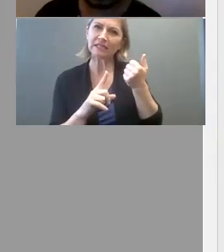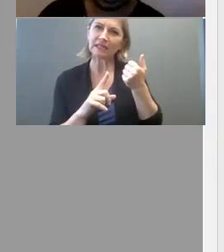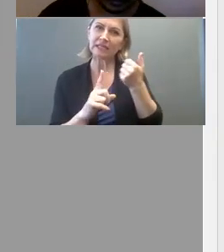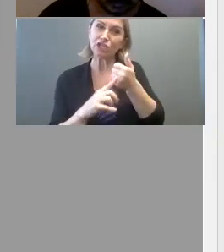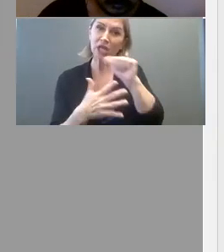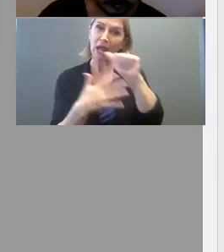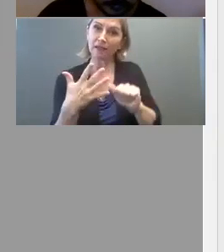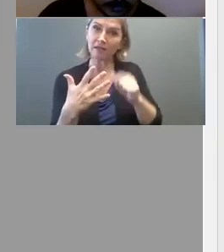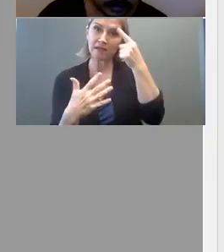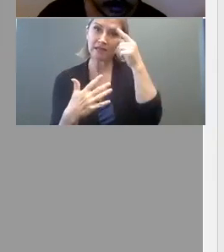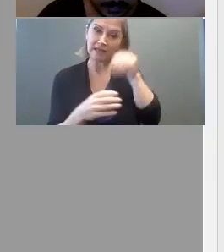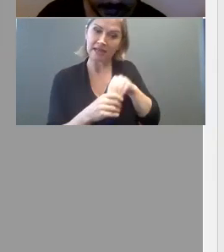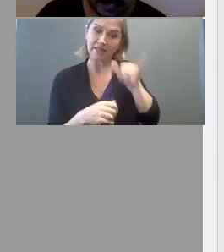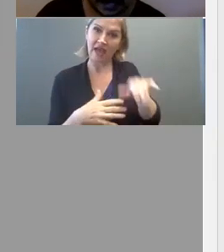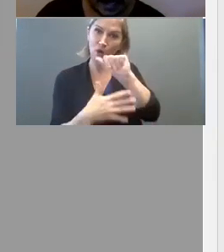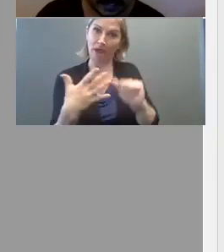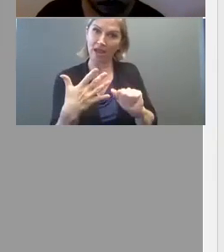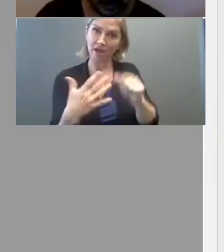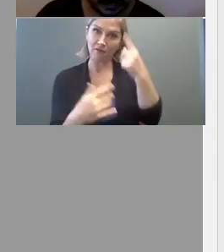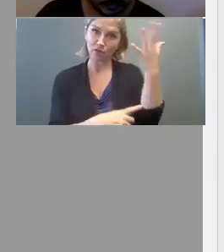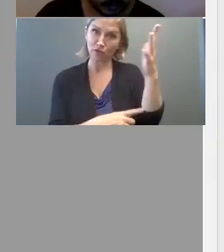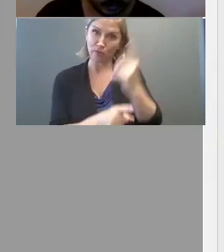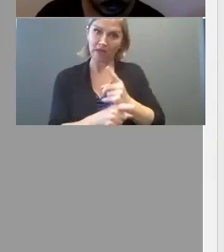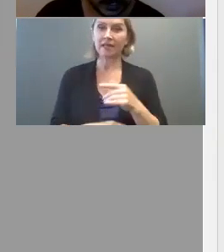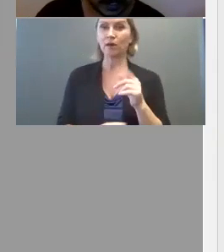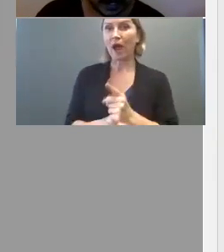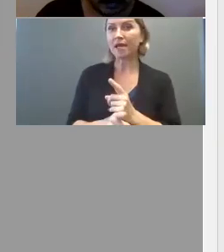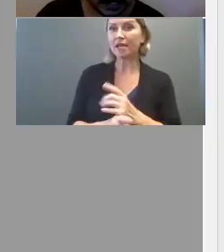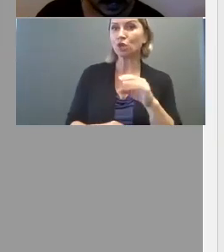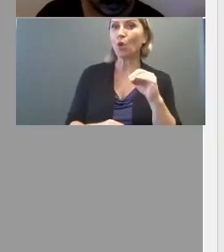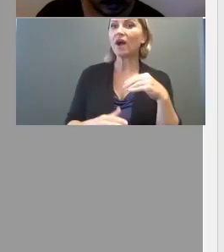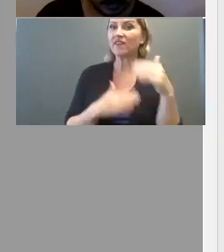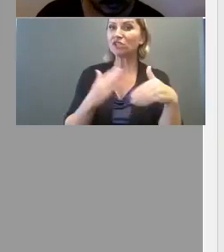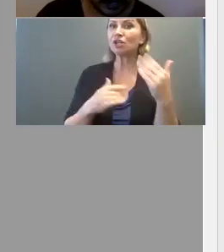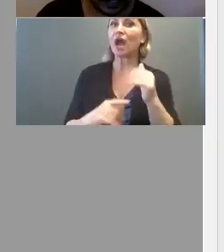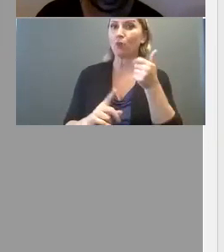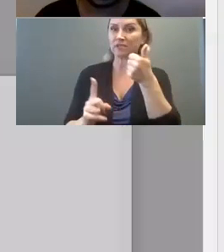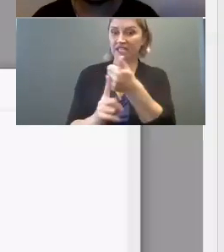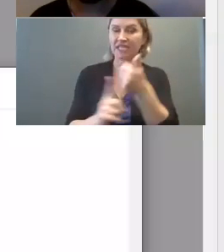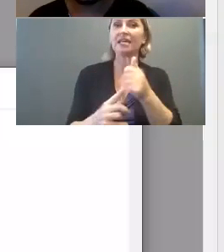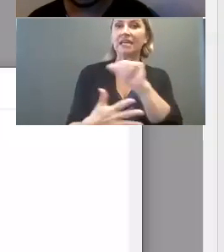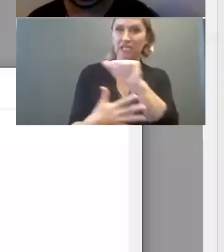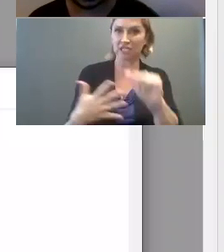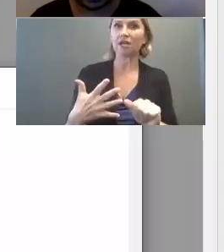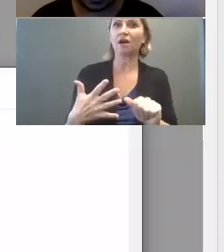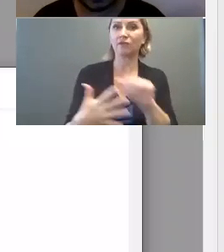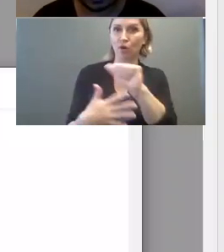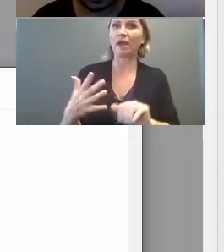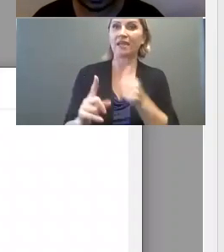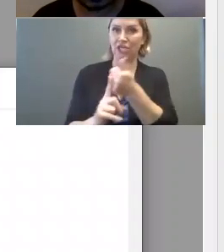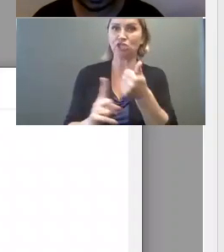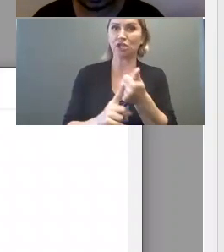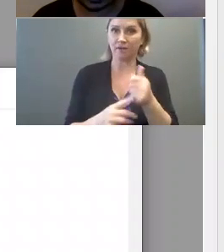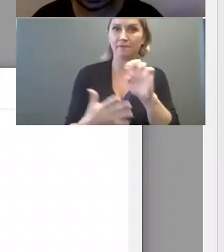of an array or tree, right? Exactly. At some point, I would always hit every single element of my array. Now, let's say that I have